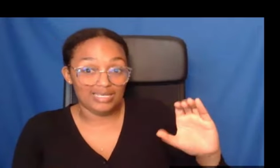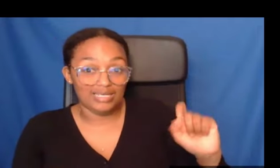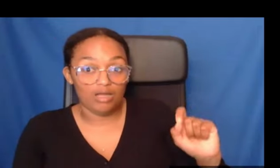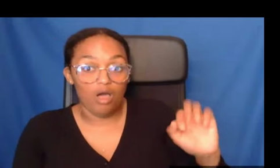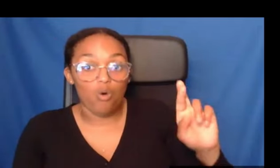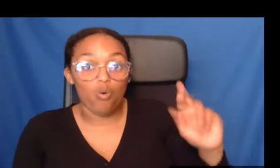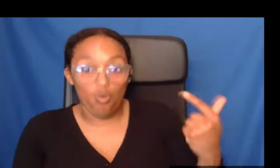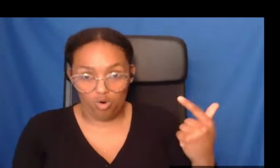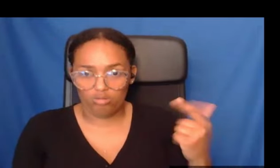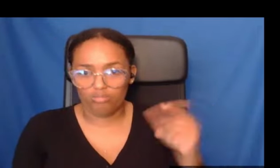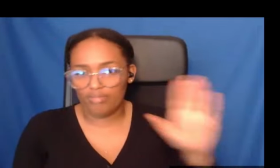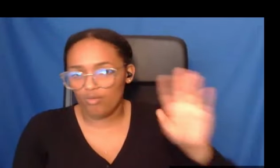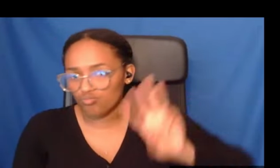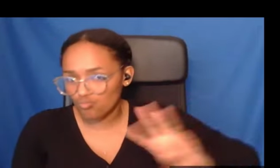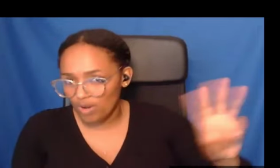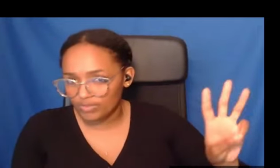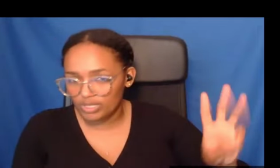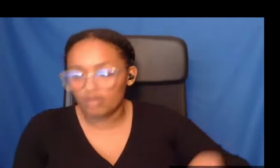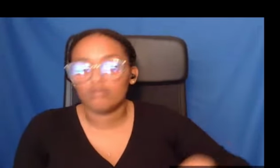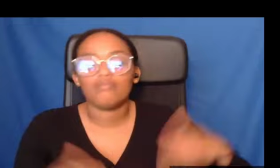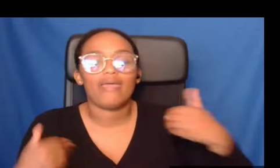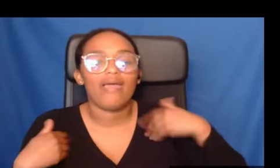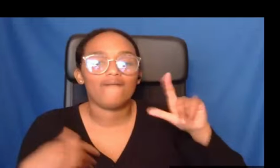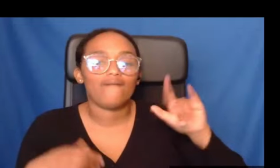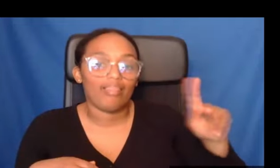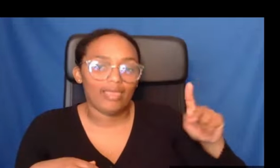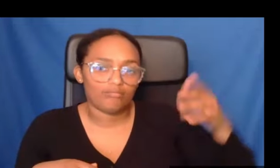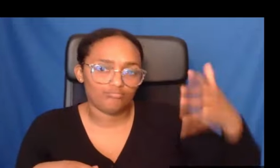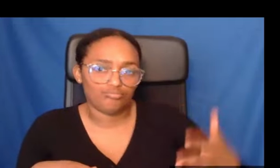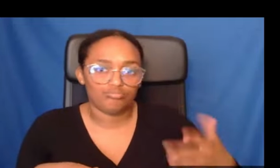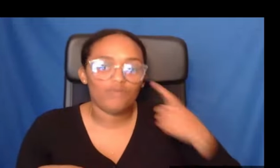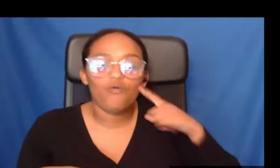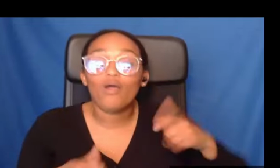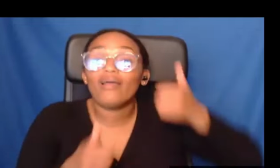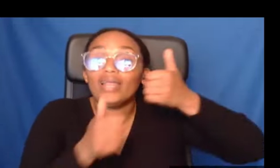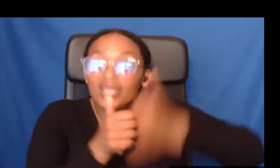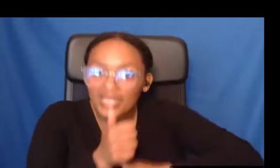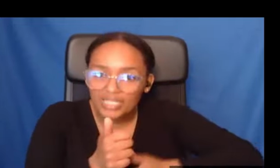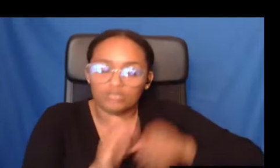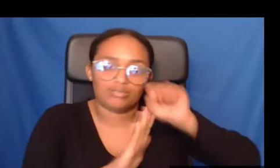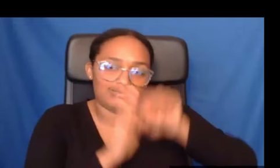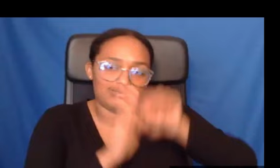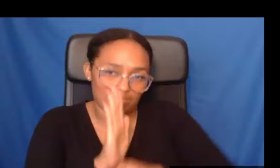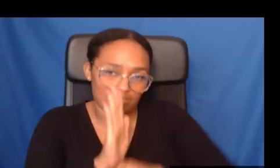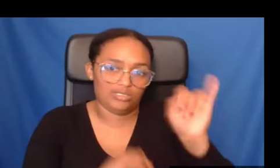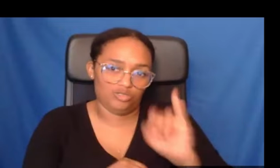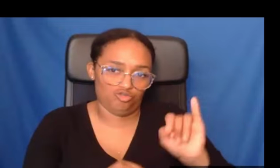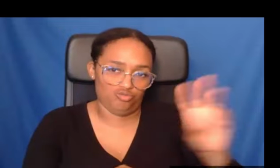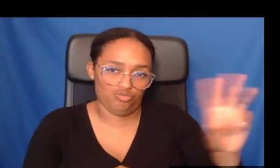naic.org. And there's a link to every state's Department of Insurance on their website.